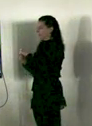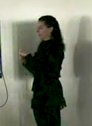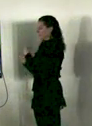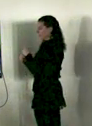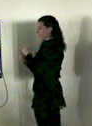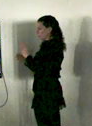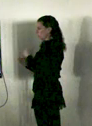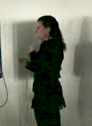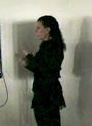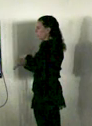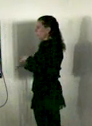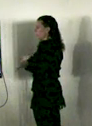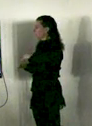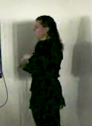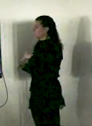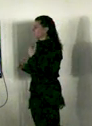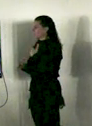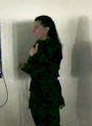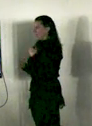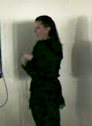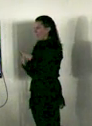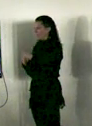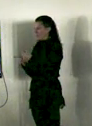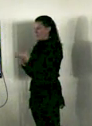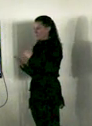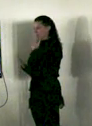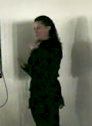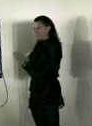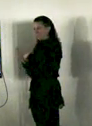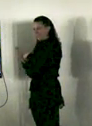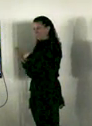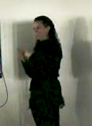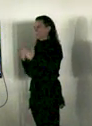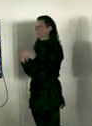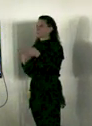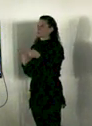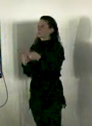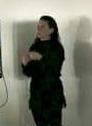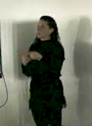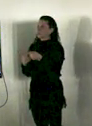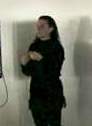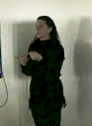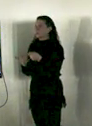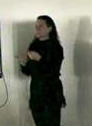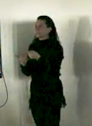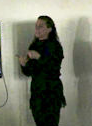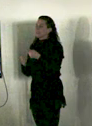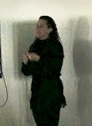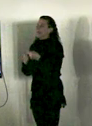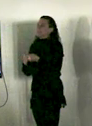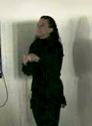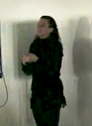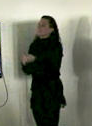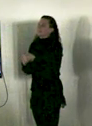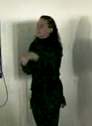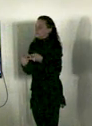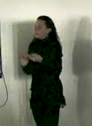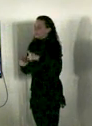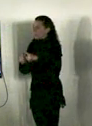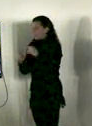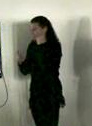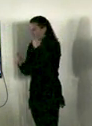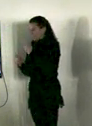buy everything, so I'm a bad fan. But you might not buy anything. You might buy more if stuff spoke to you. And